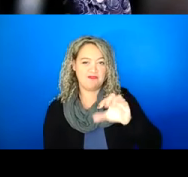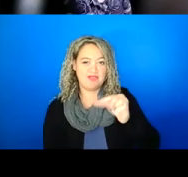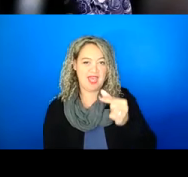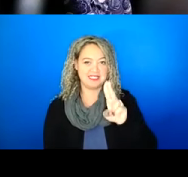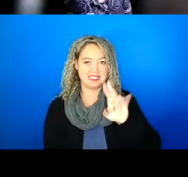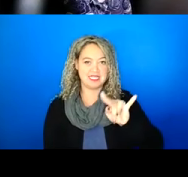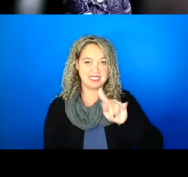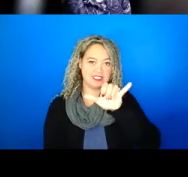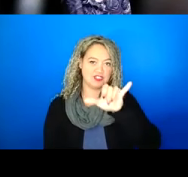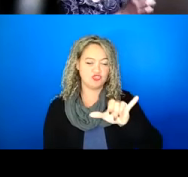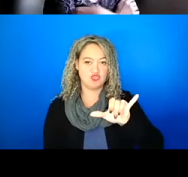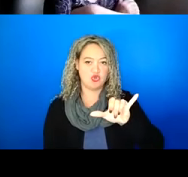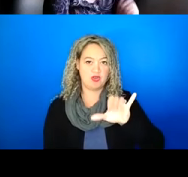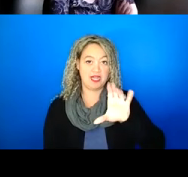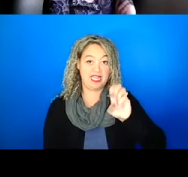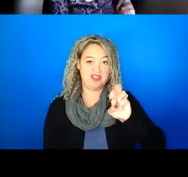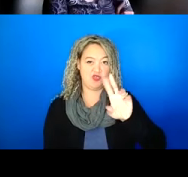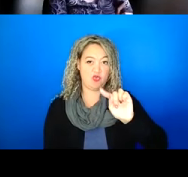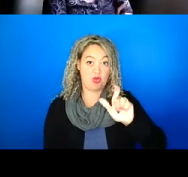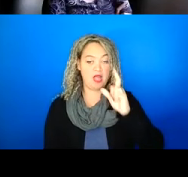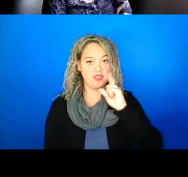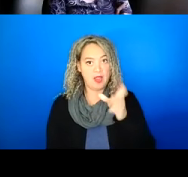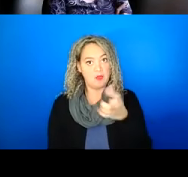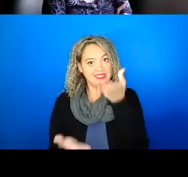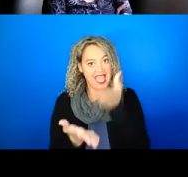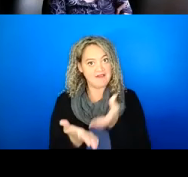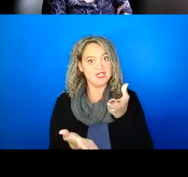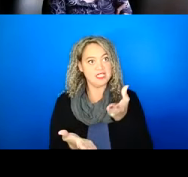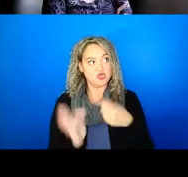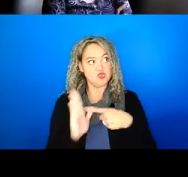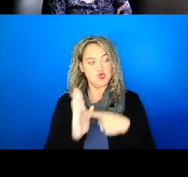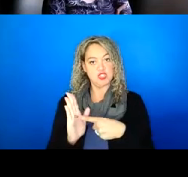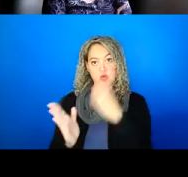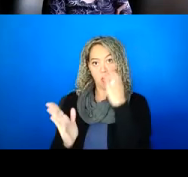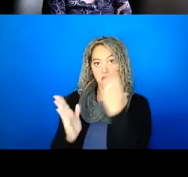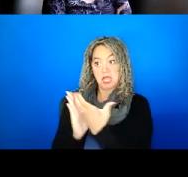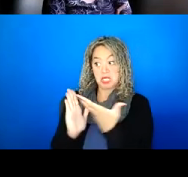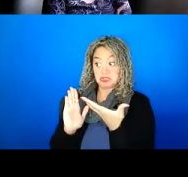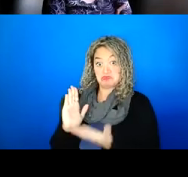was evidence in the literature, and we showed a picture of the evidence suggesting,